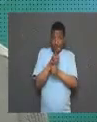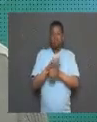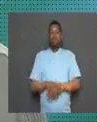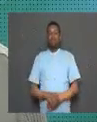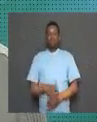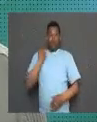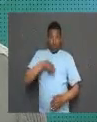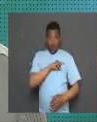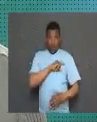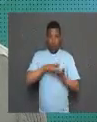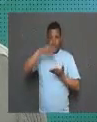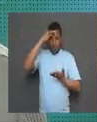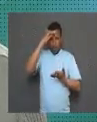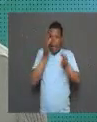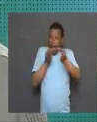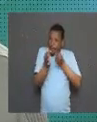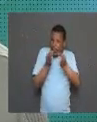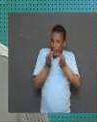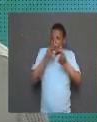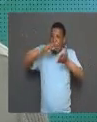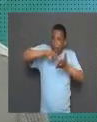We will learn to express the meanings,